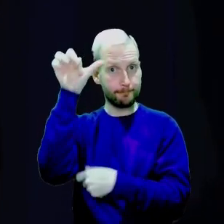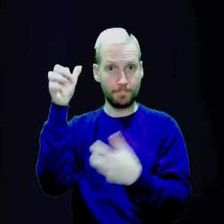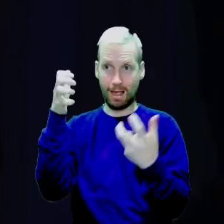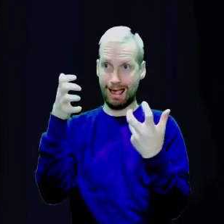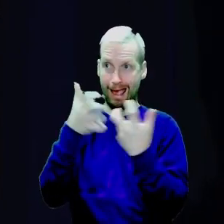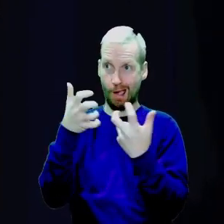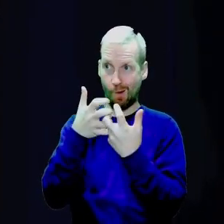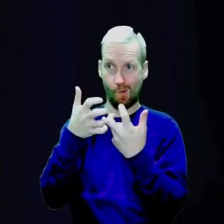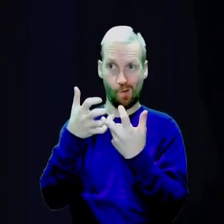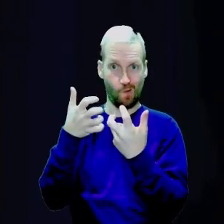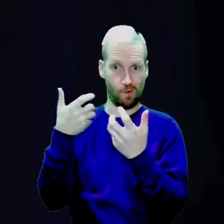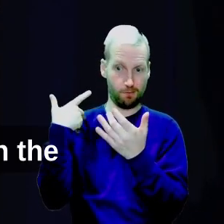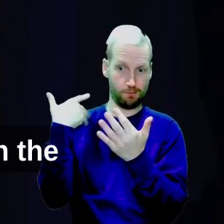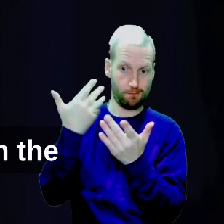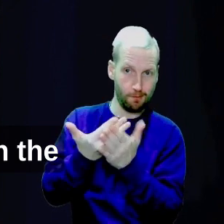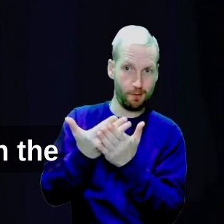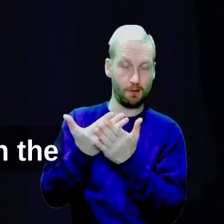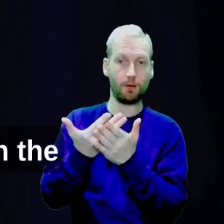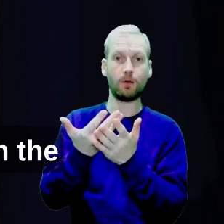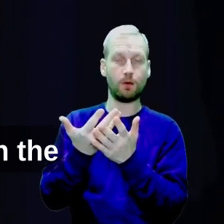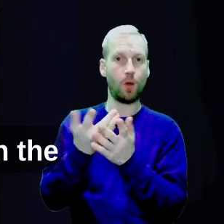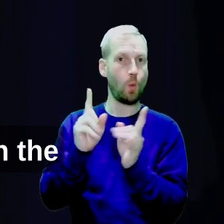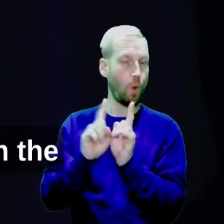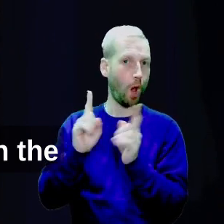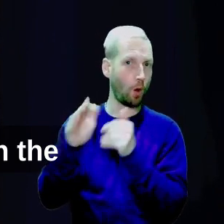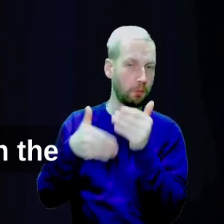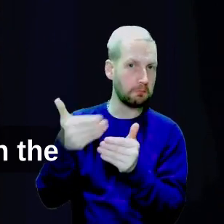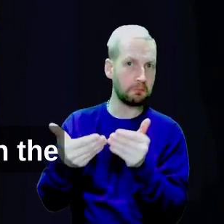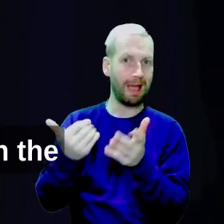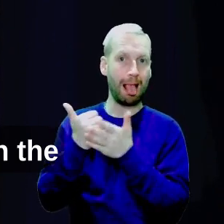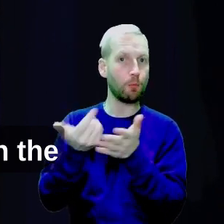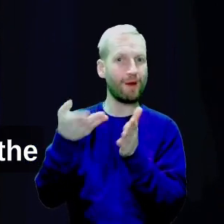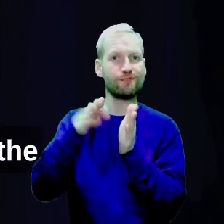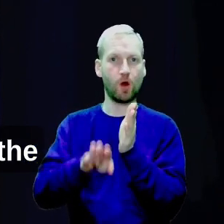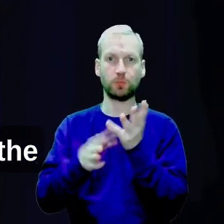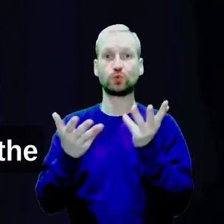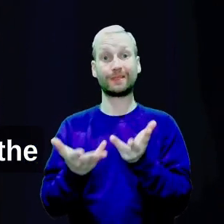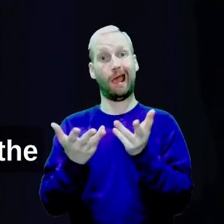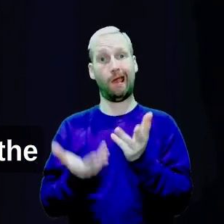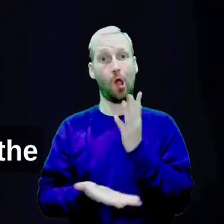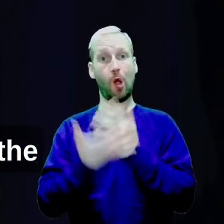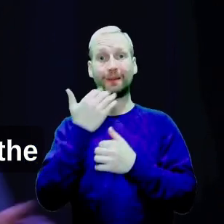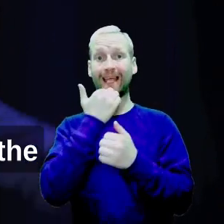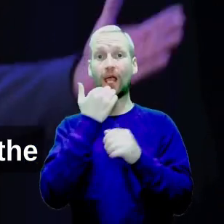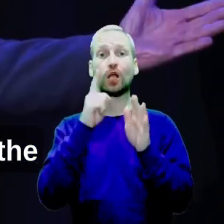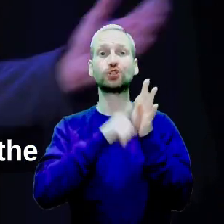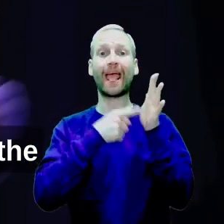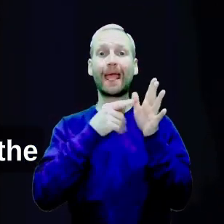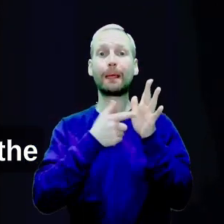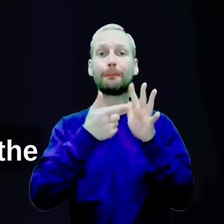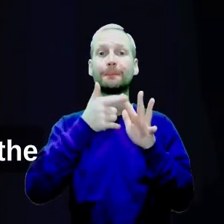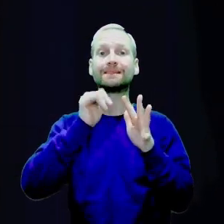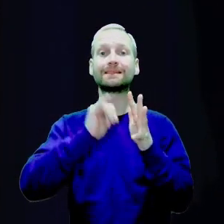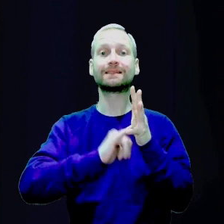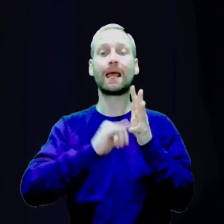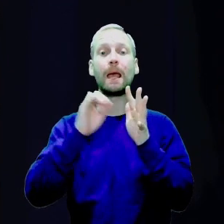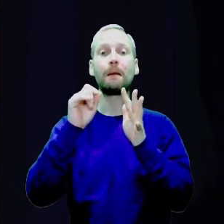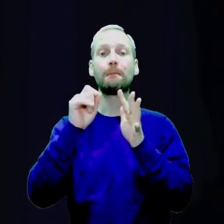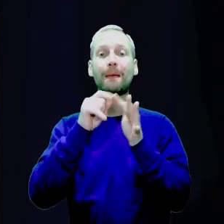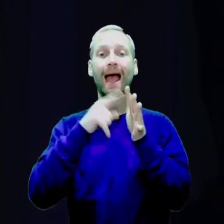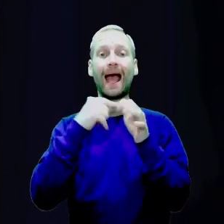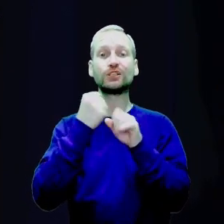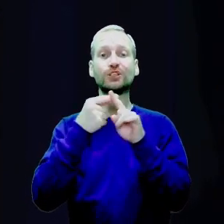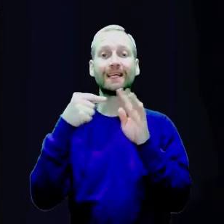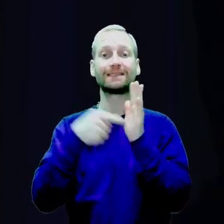and support. During today's event, you'll be getting an update on the future of the James Paget Hospital from some of the people on my